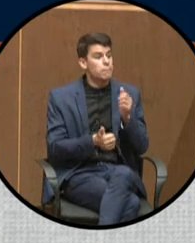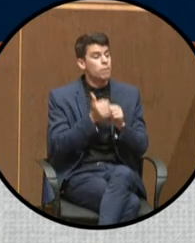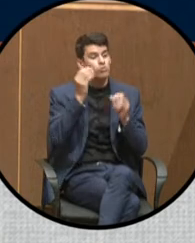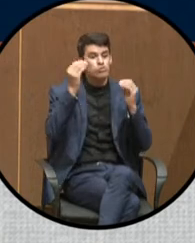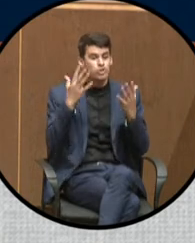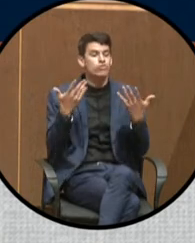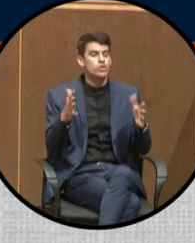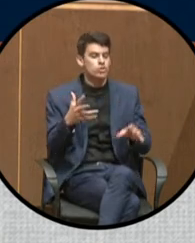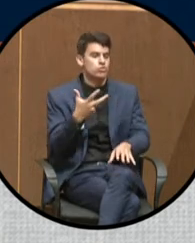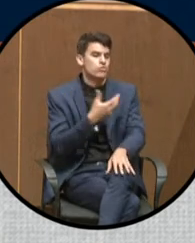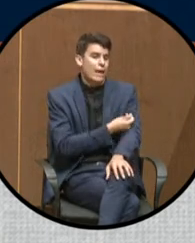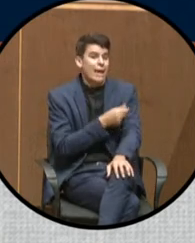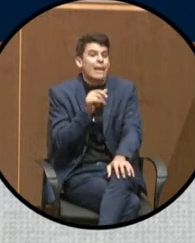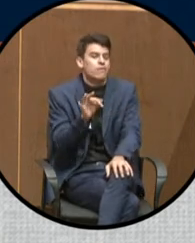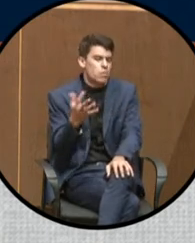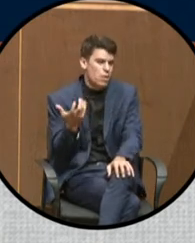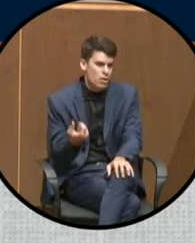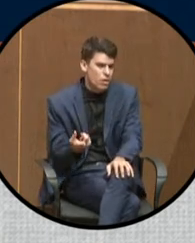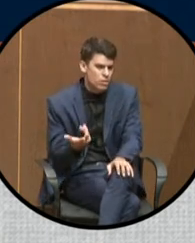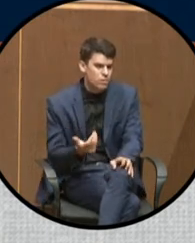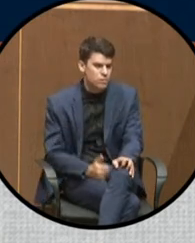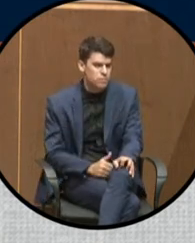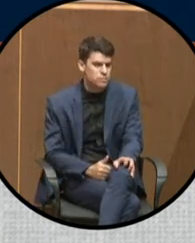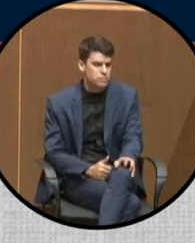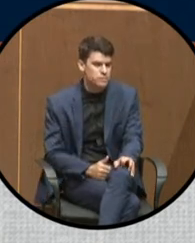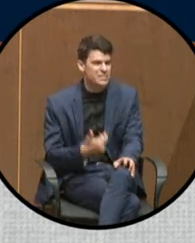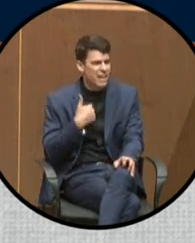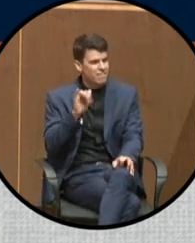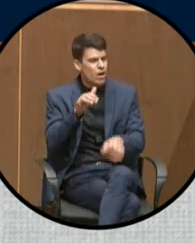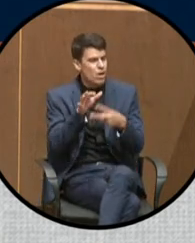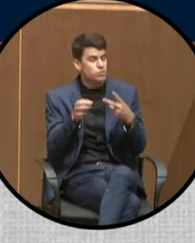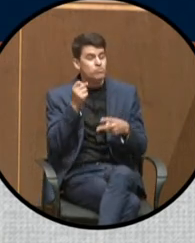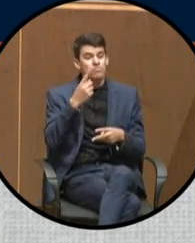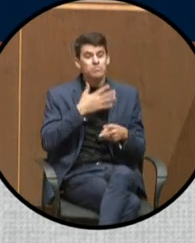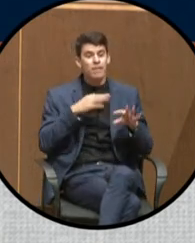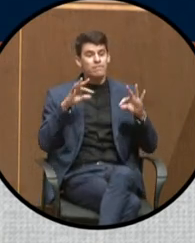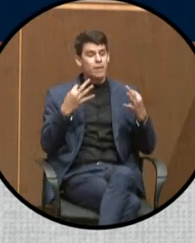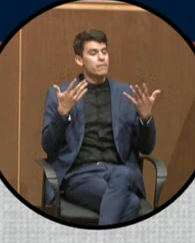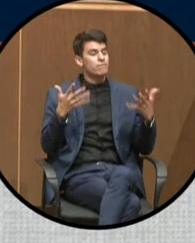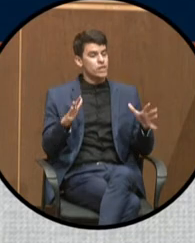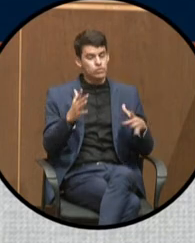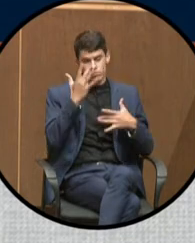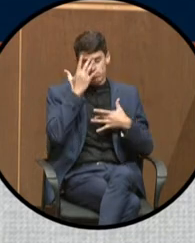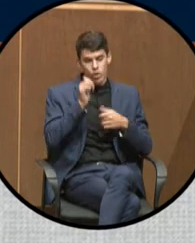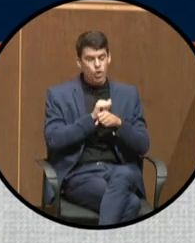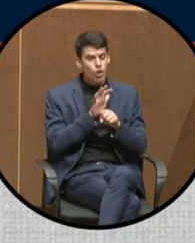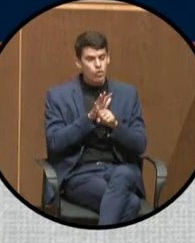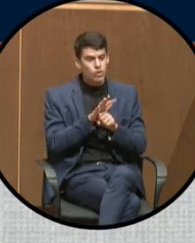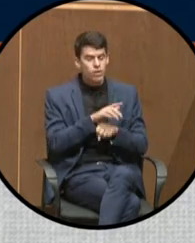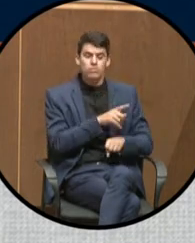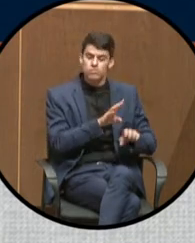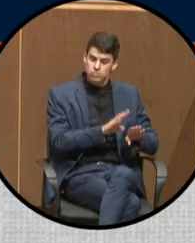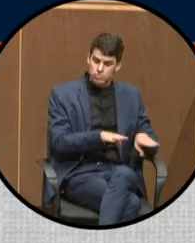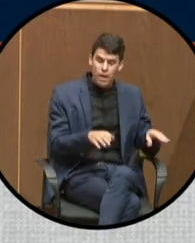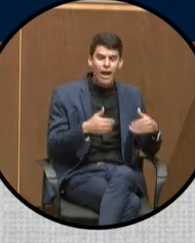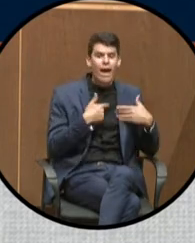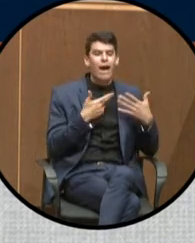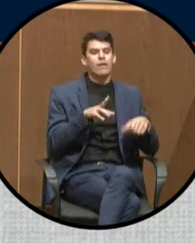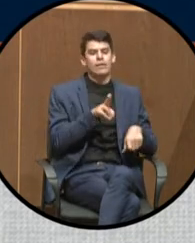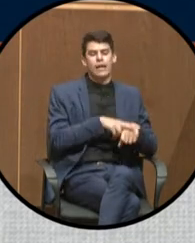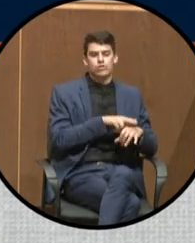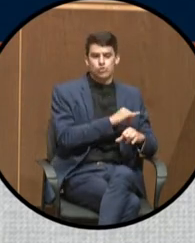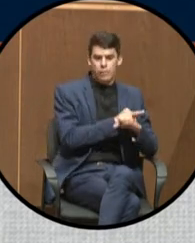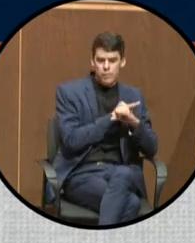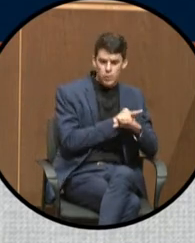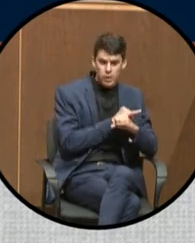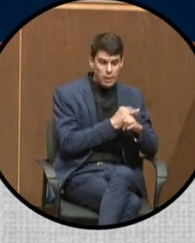can be vaccinated if they choose. My family has already had COVID. My children have natural immunity. Masking